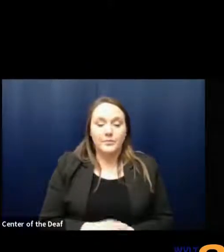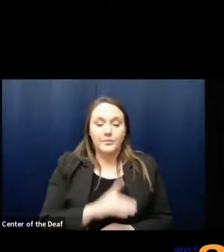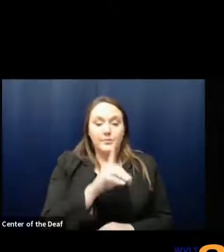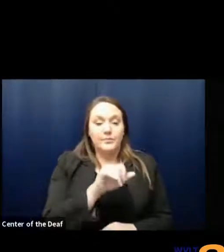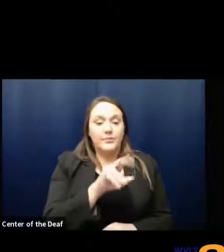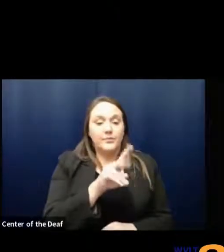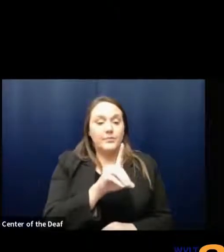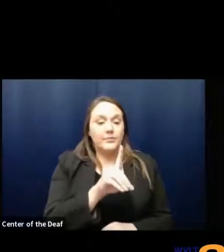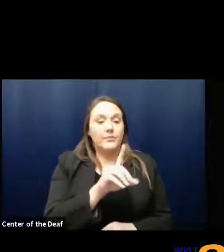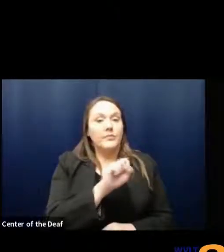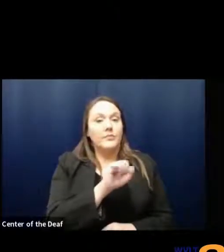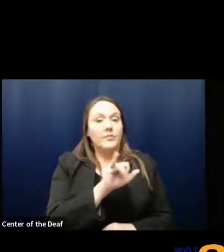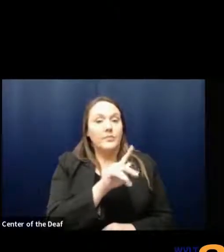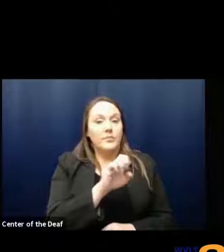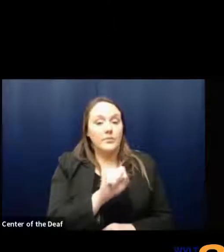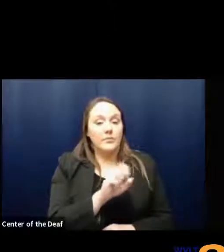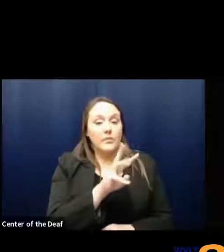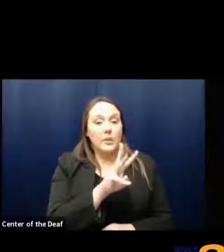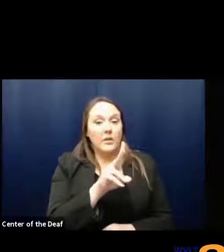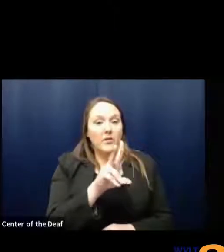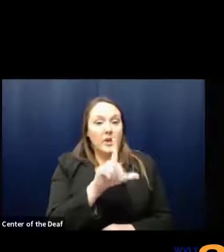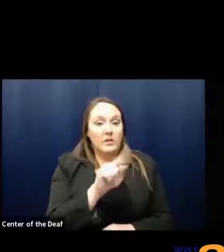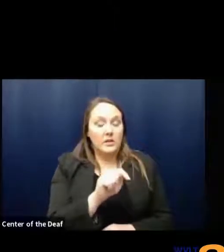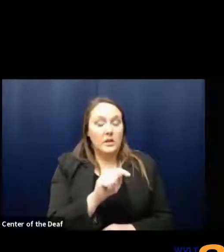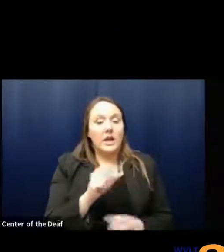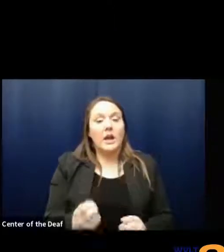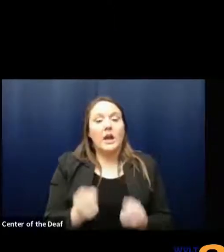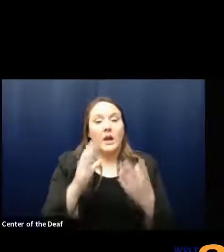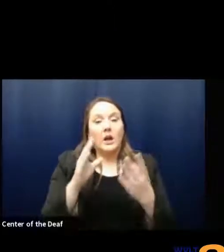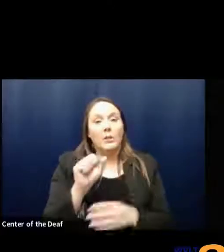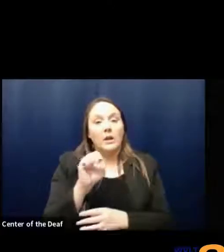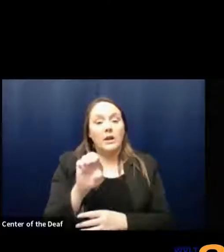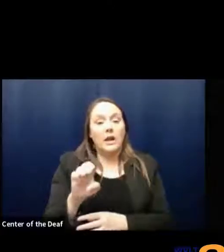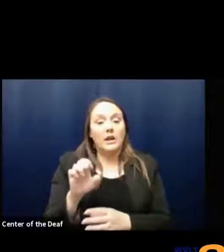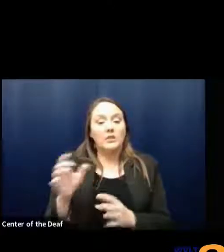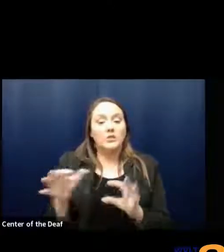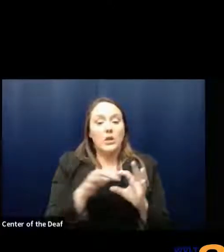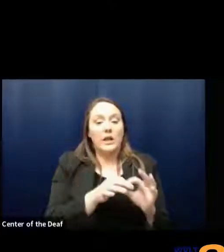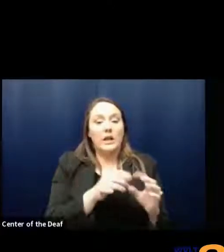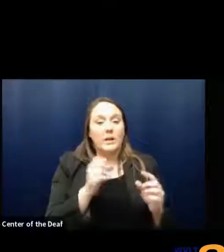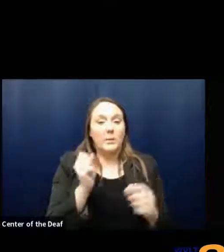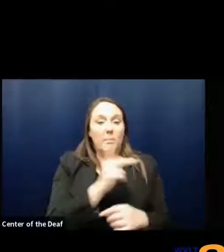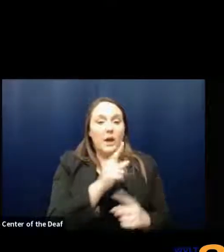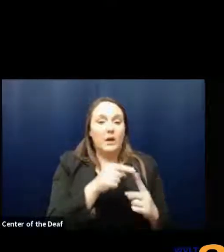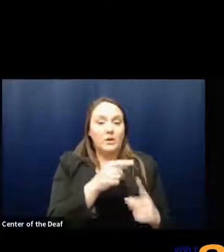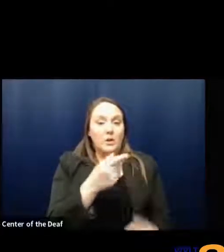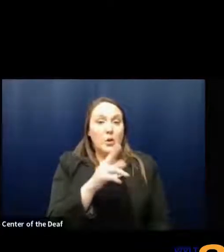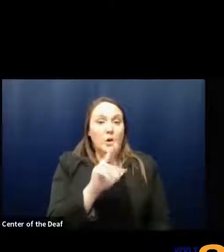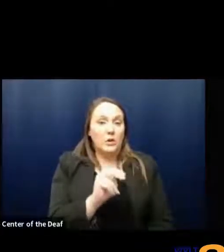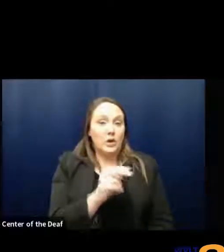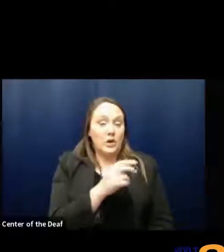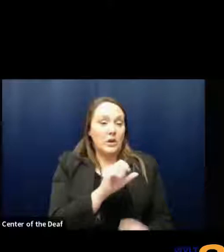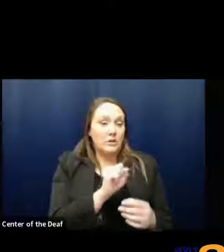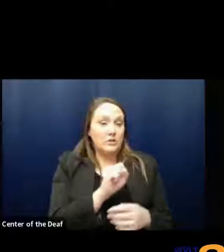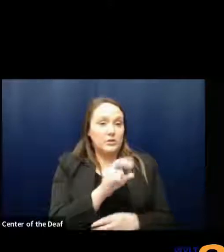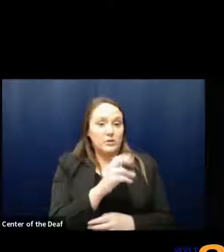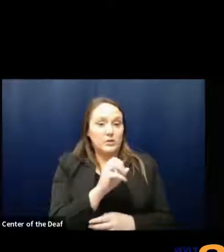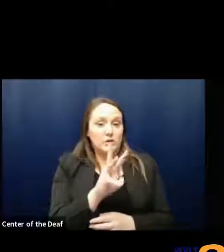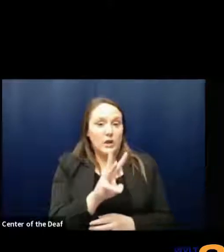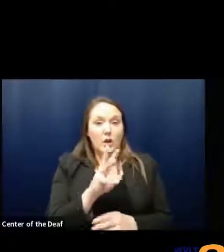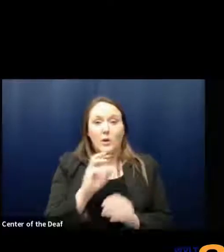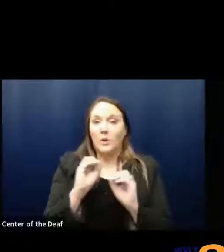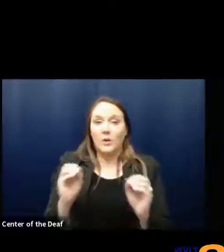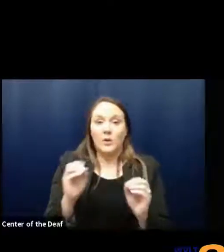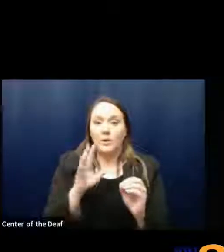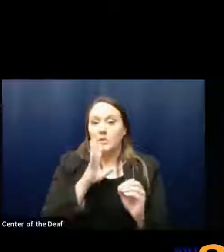with WVLT, how many cases were traced back to the gun show? Well, we don't ever speak about specific cases or